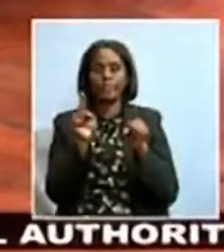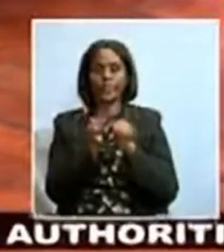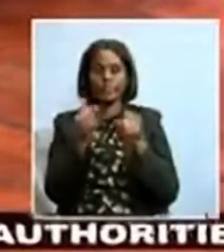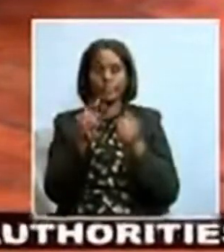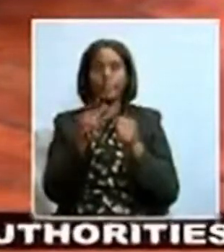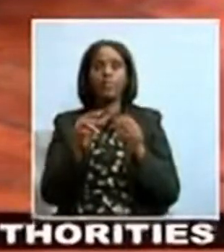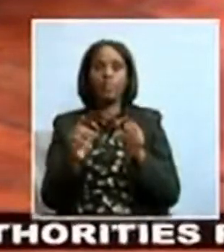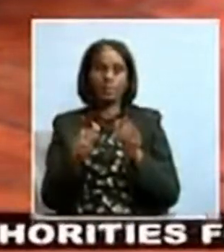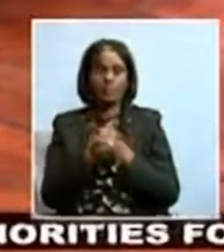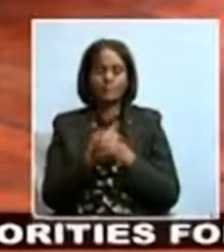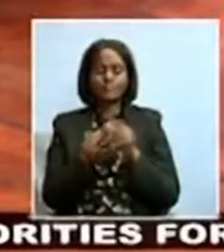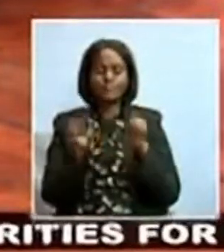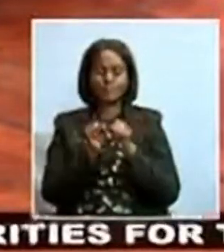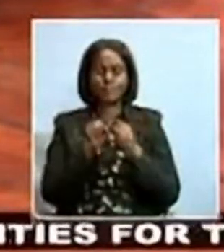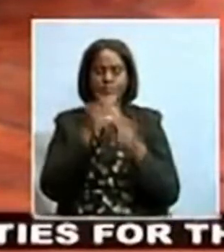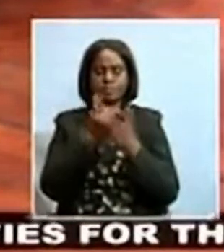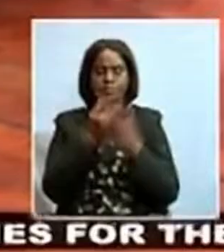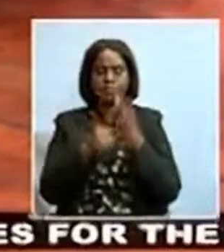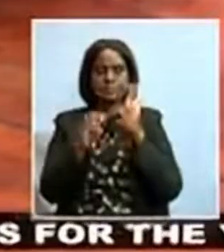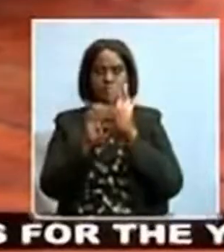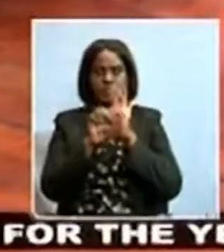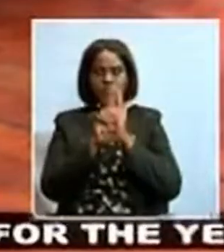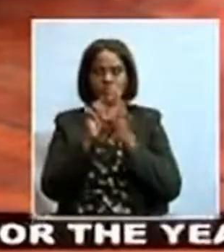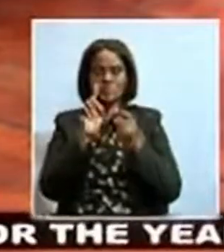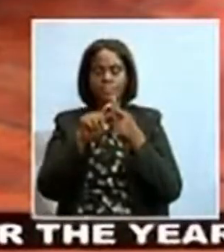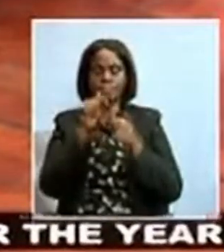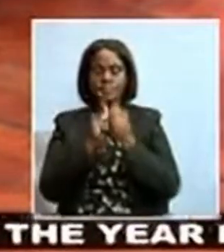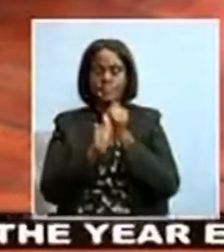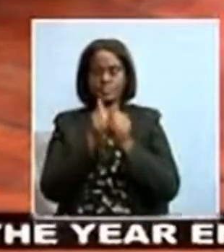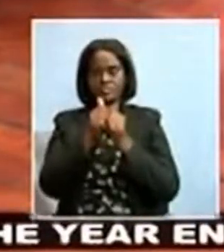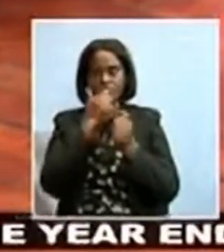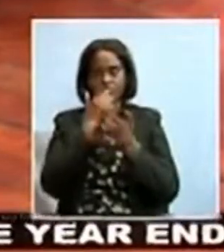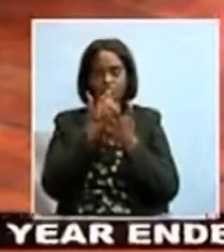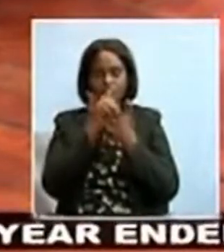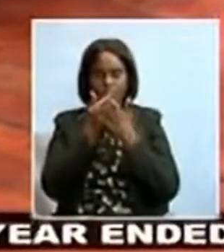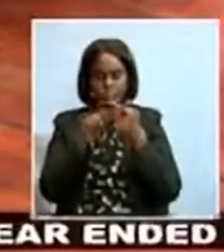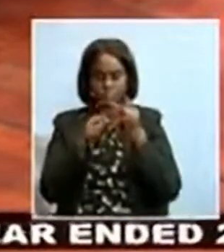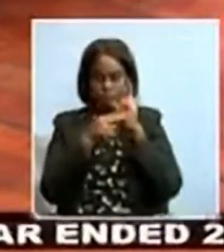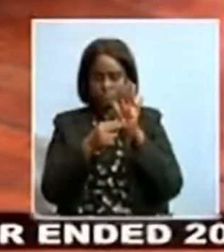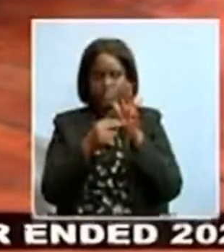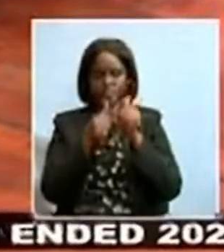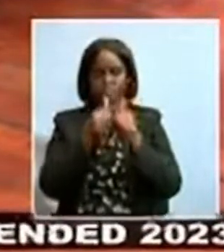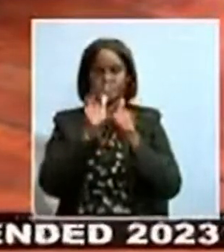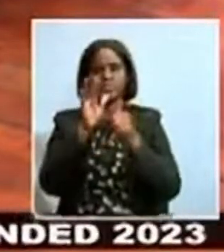Appendix 29 is referring us to which evidence, according to your document?